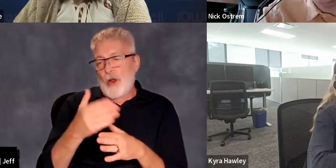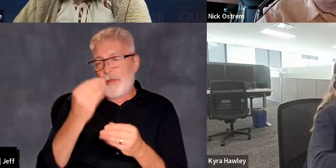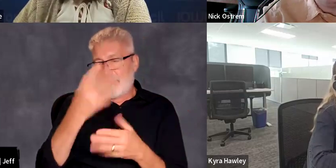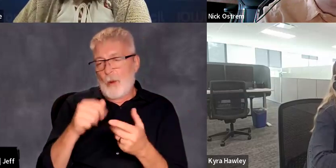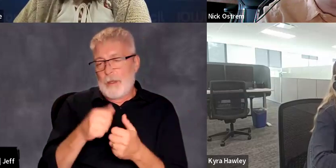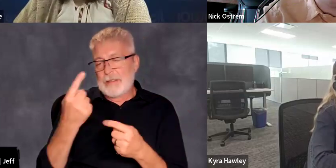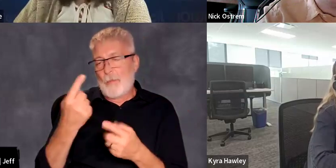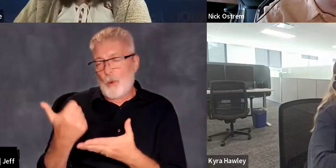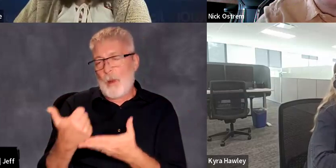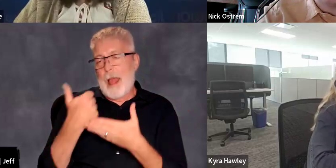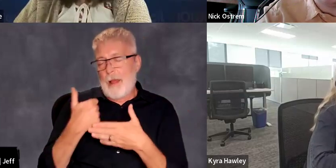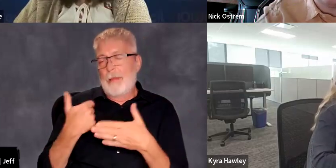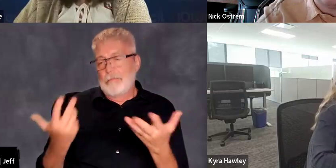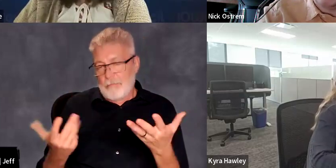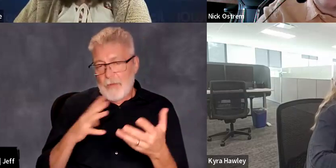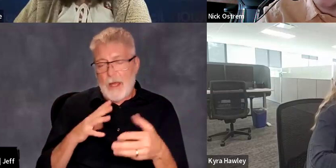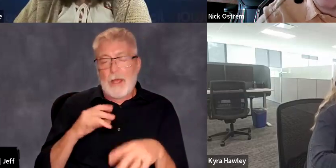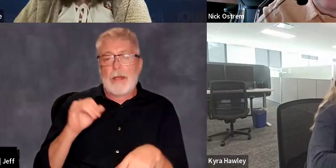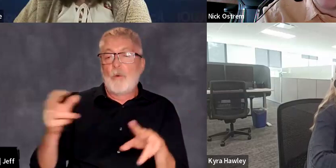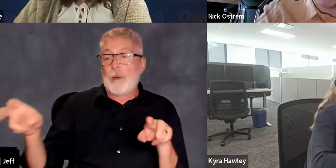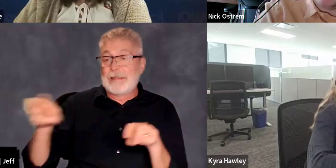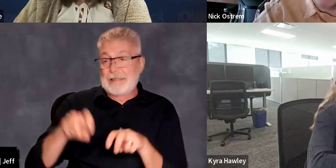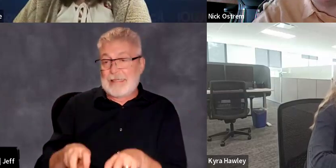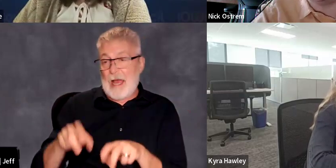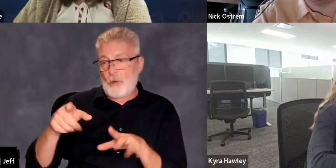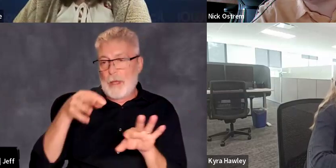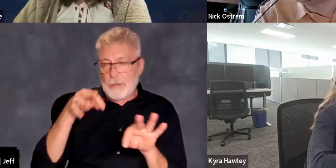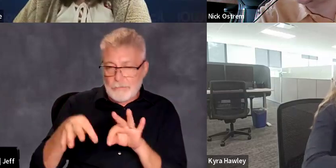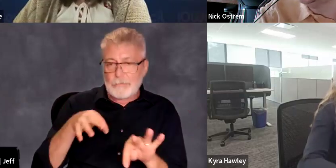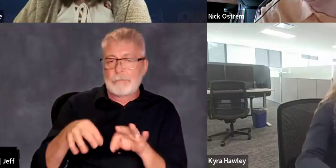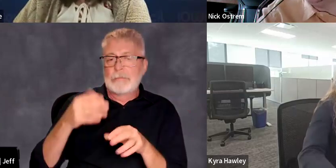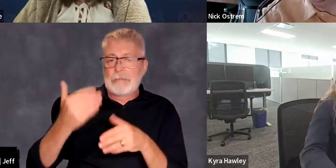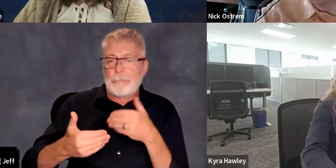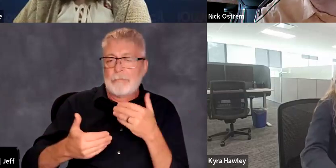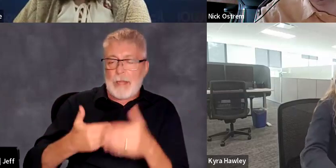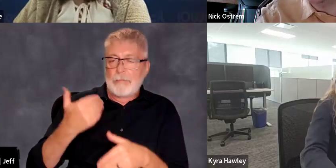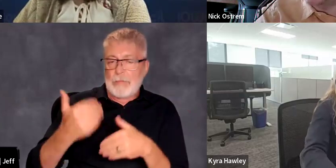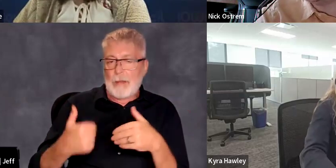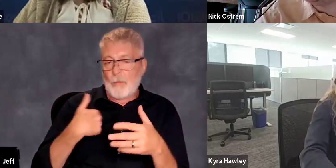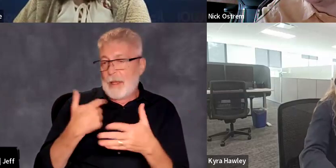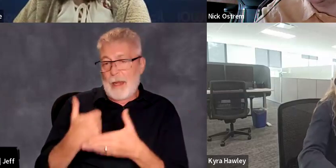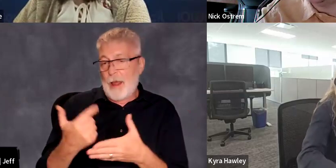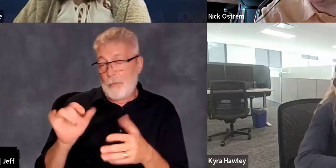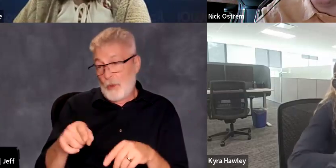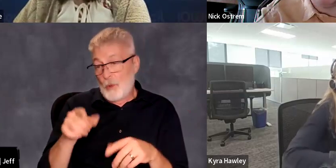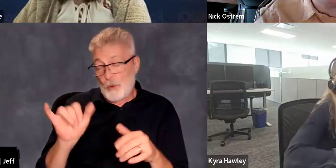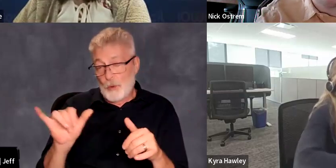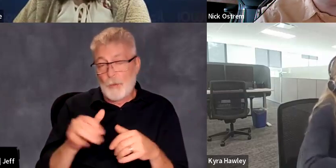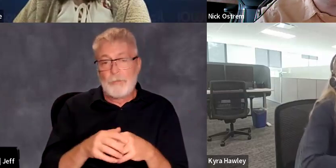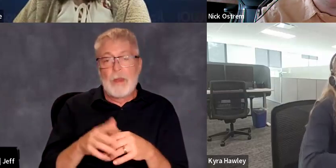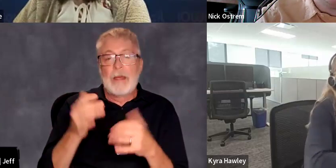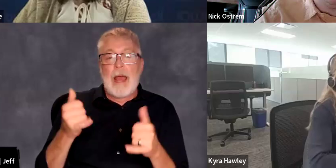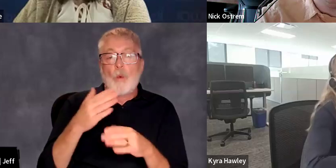that. You know, if somebody wanted to sit down and like go through it step by step, we could help with that too. We're actually putting the